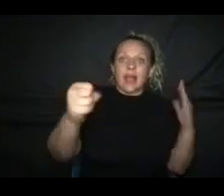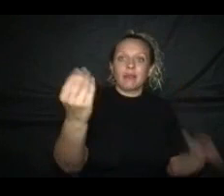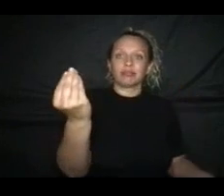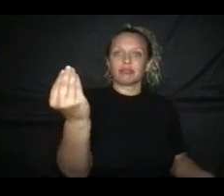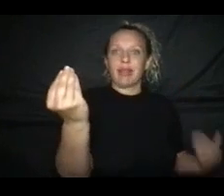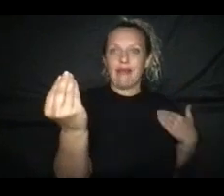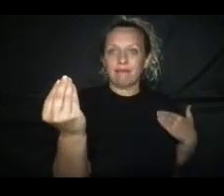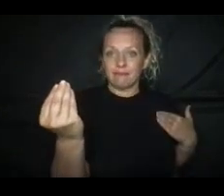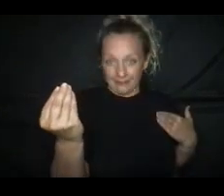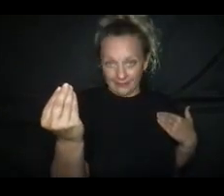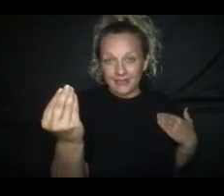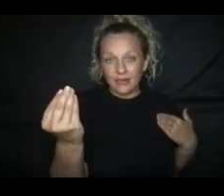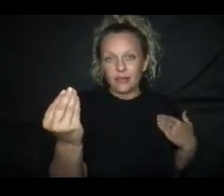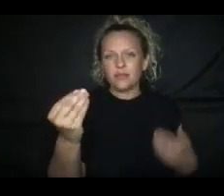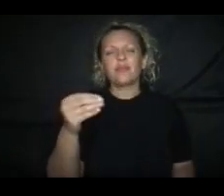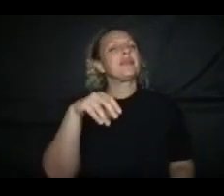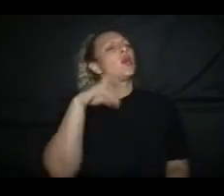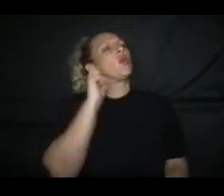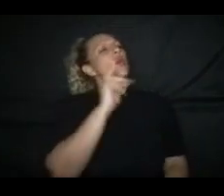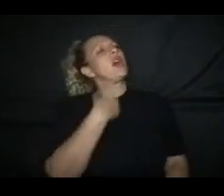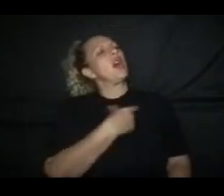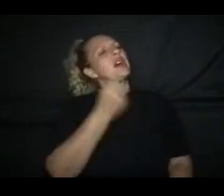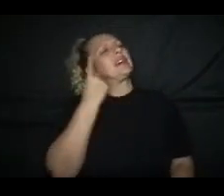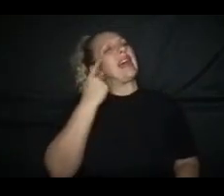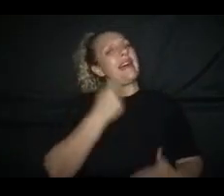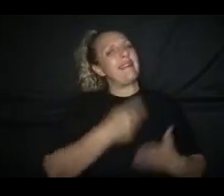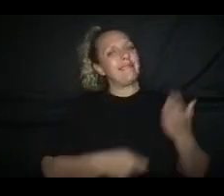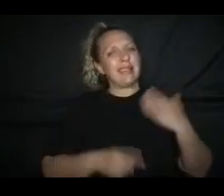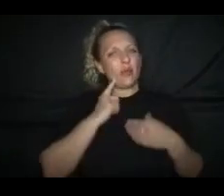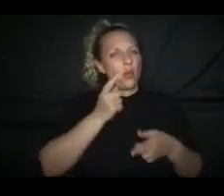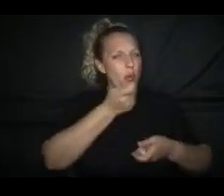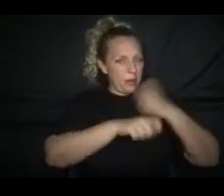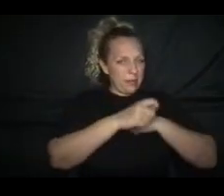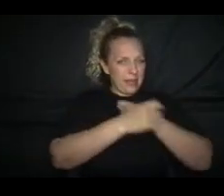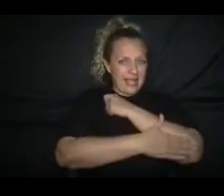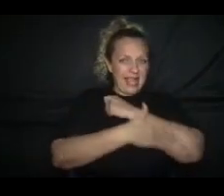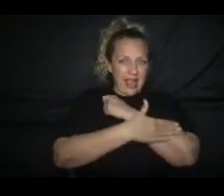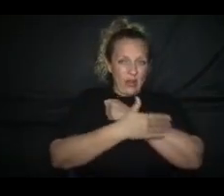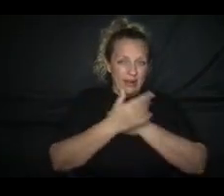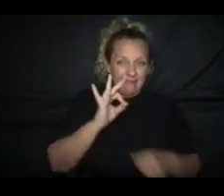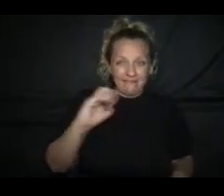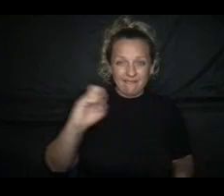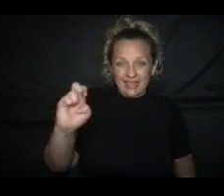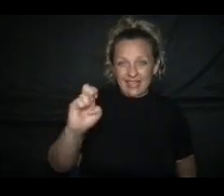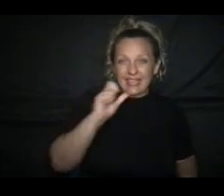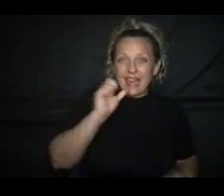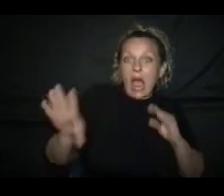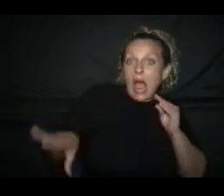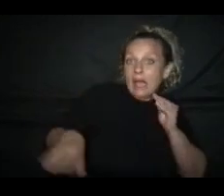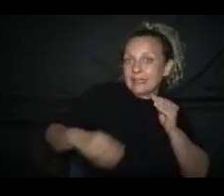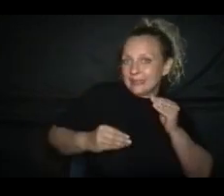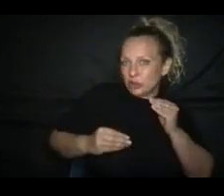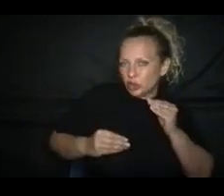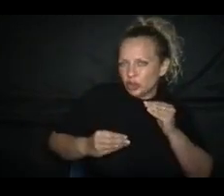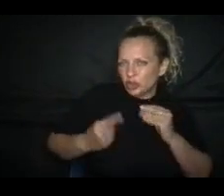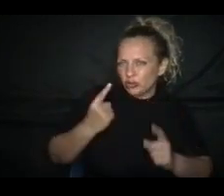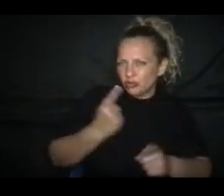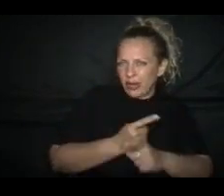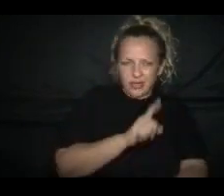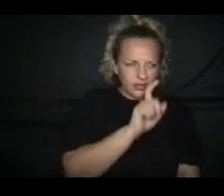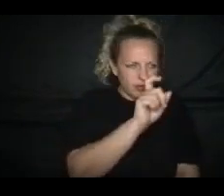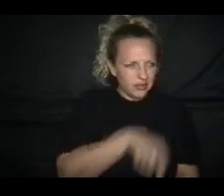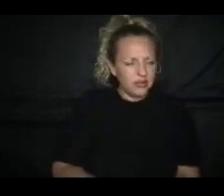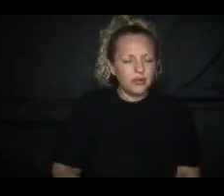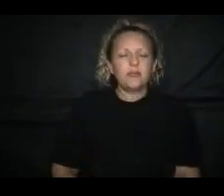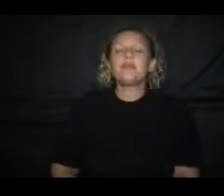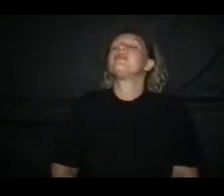I understand correctly that this is a fee that's going to replace the county's fee? It's not in addition to the county's fee? It is